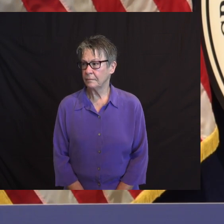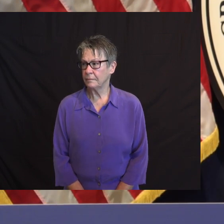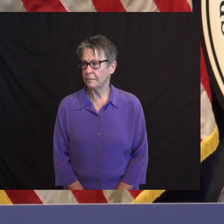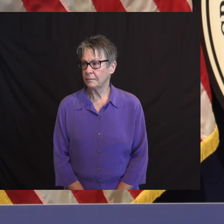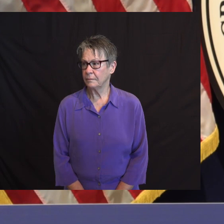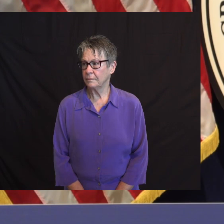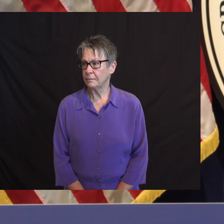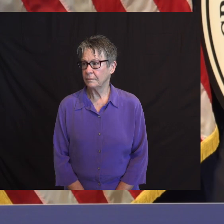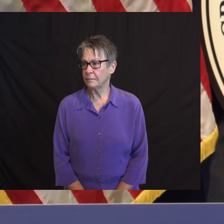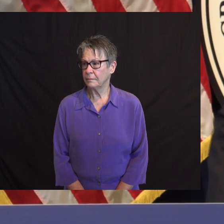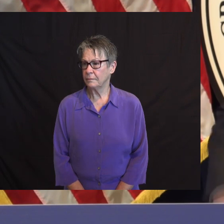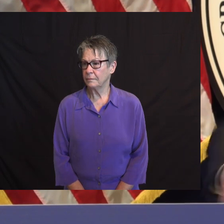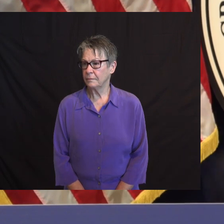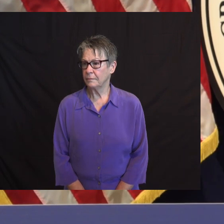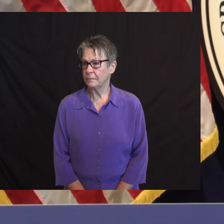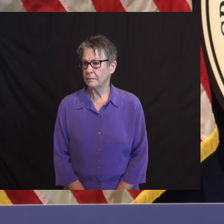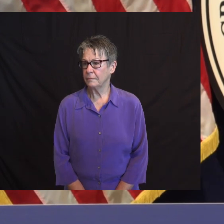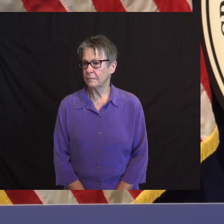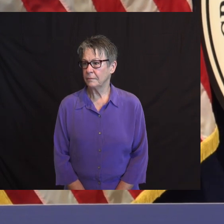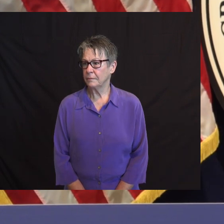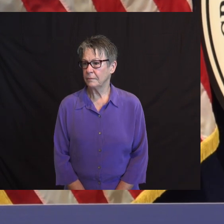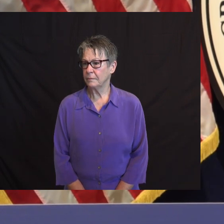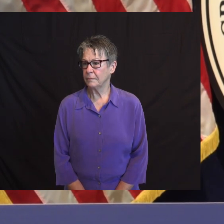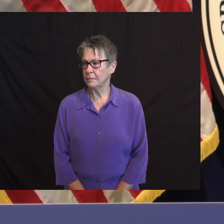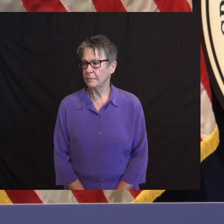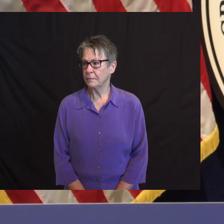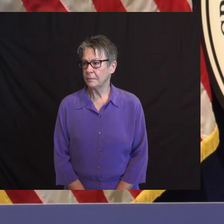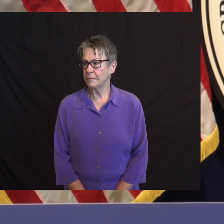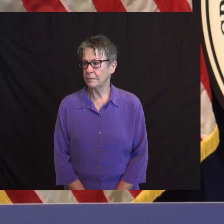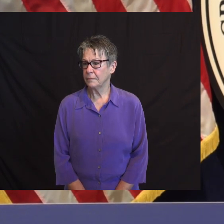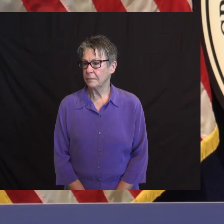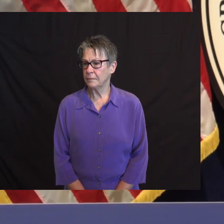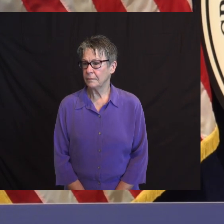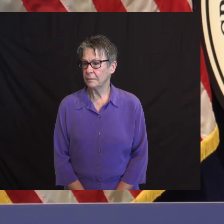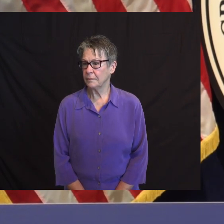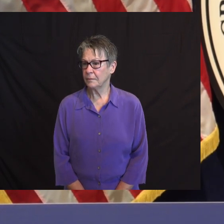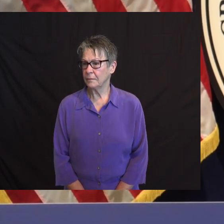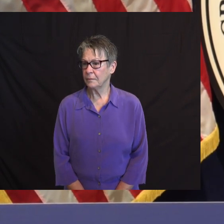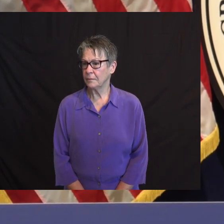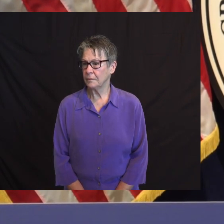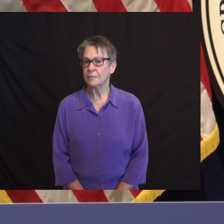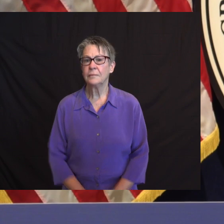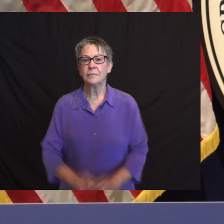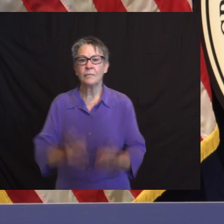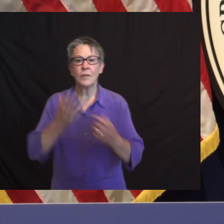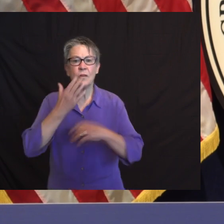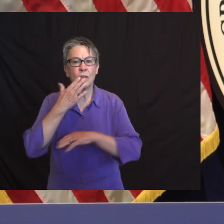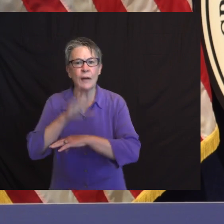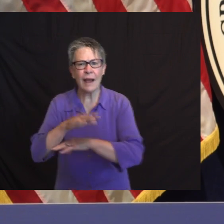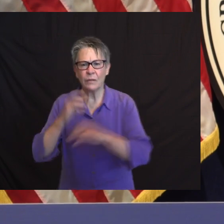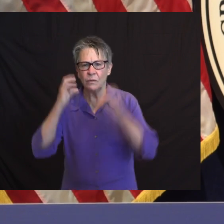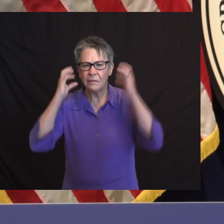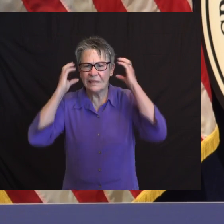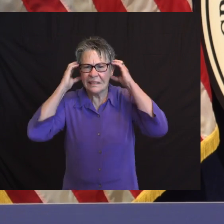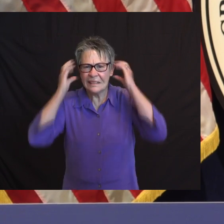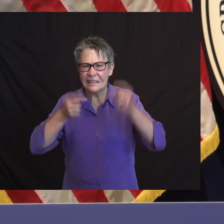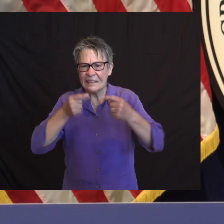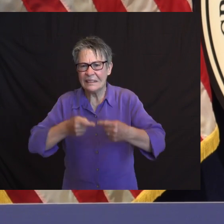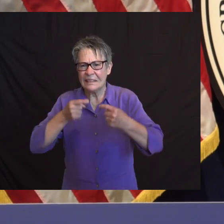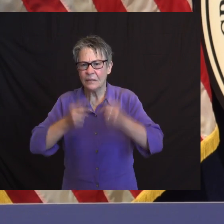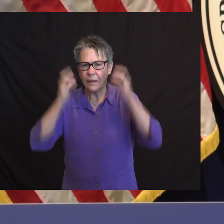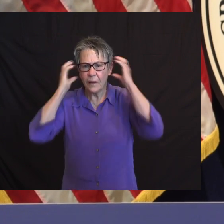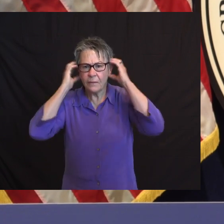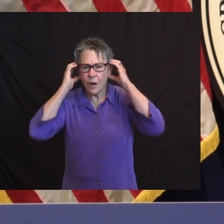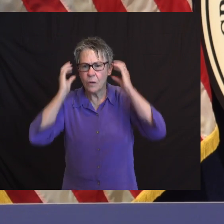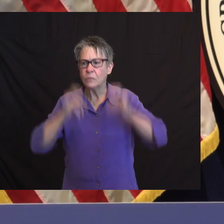Good afternoon, everyone. I am honored to be joined by the woman to my right who needs no introduction, the Commissioner of the Department of Health, Judy Persicelli. To